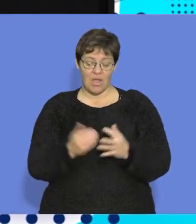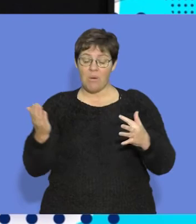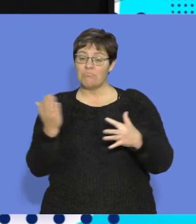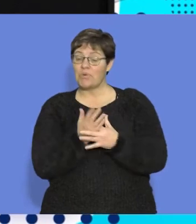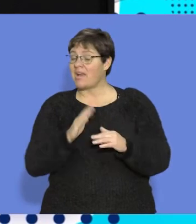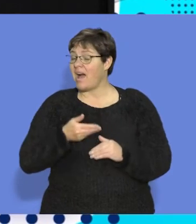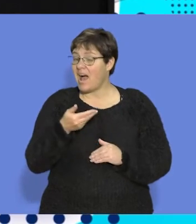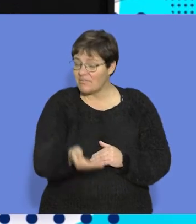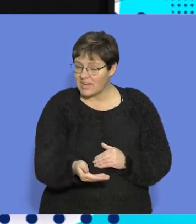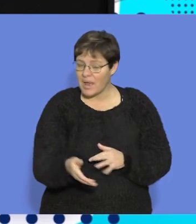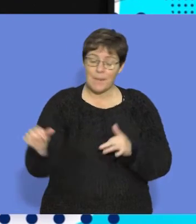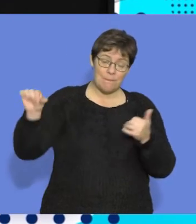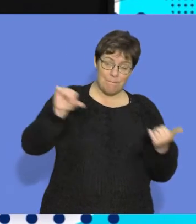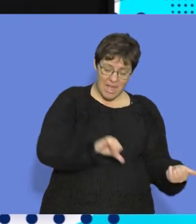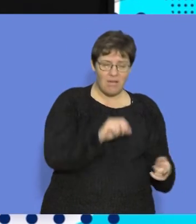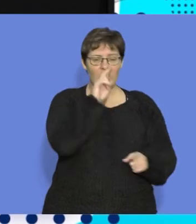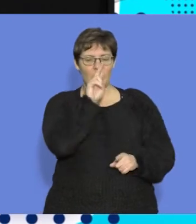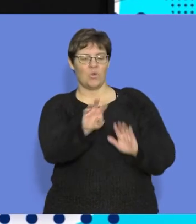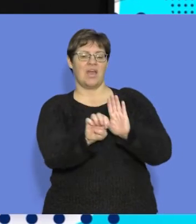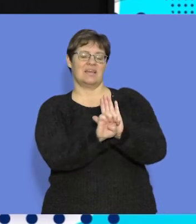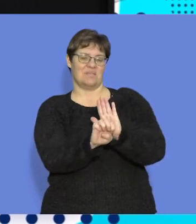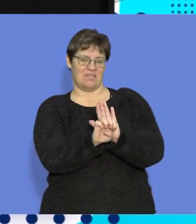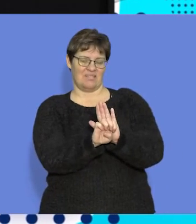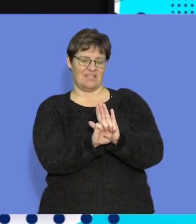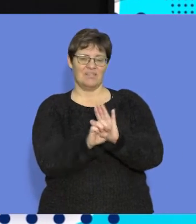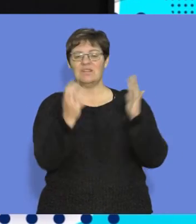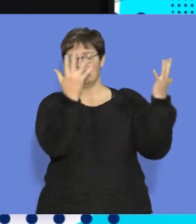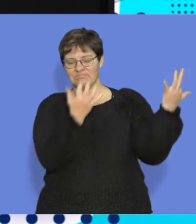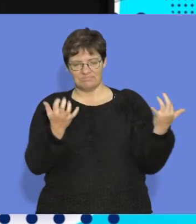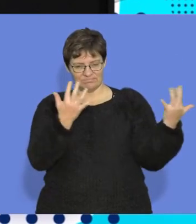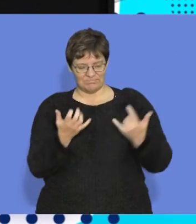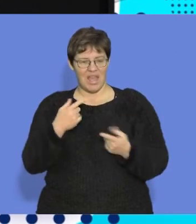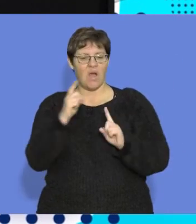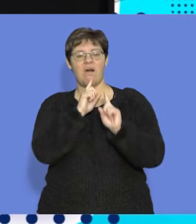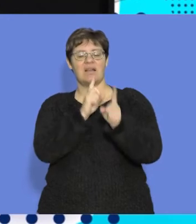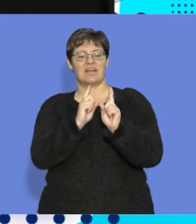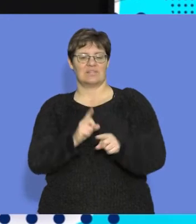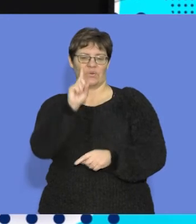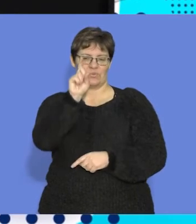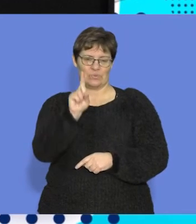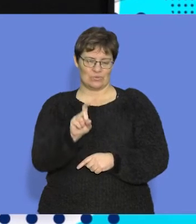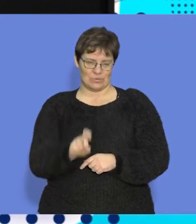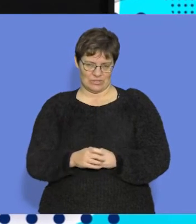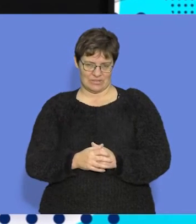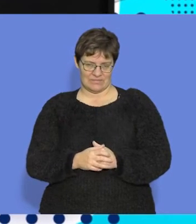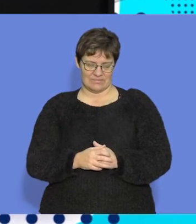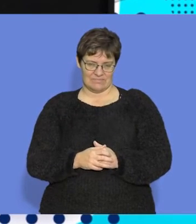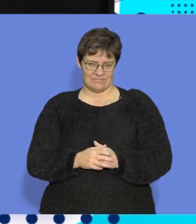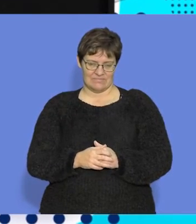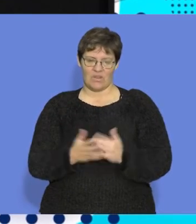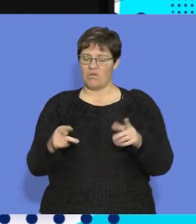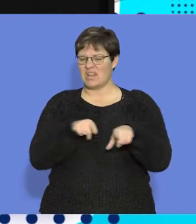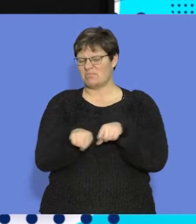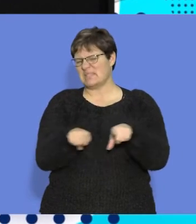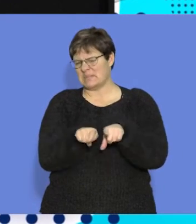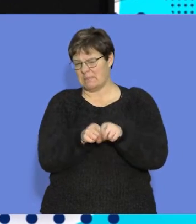break, we're going to look at an example and work out how to answer questions on experiments